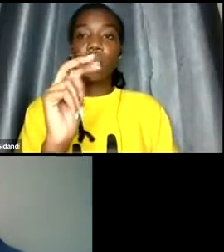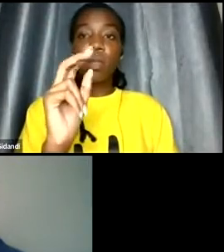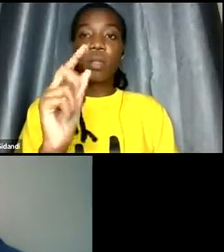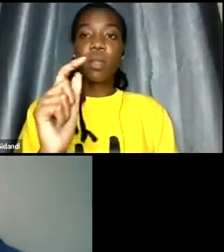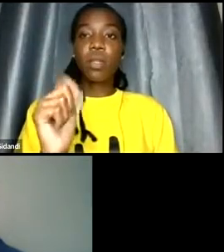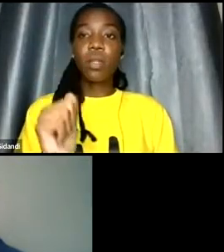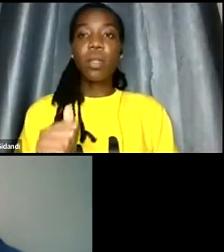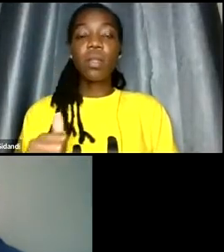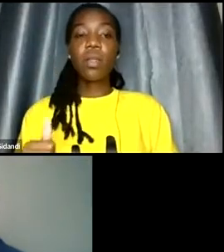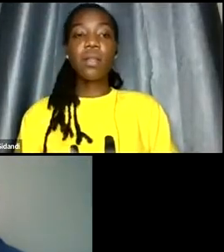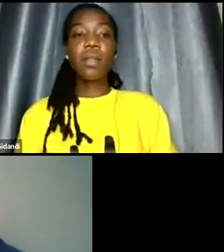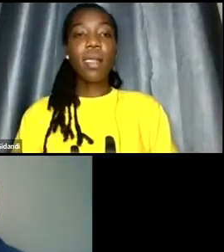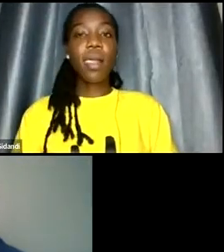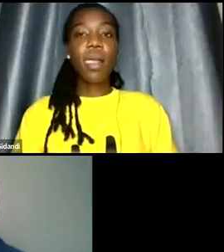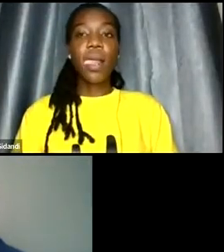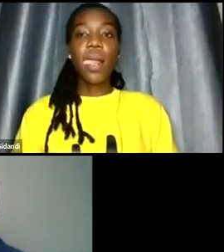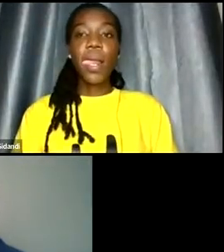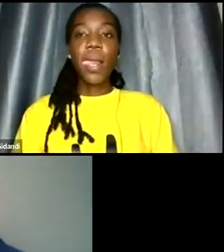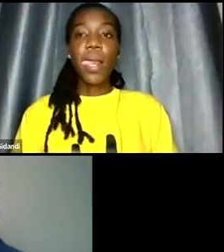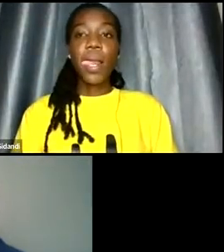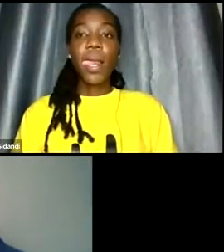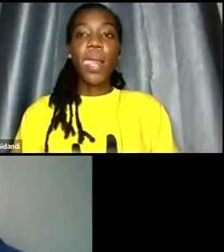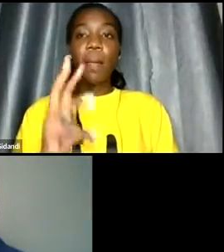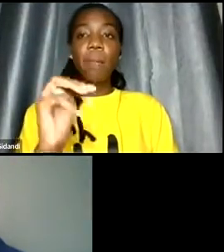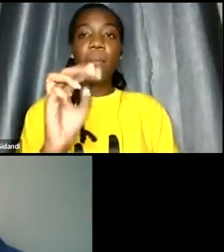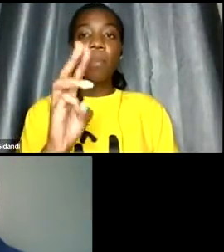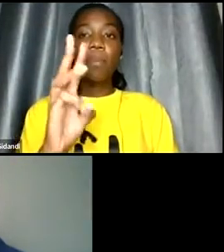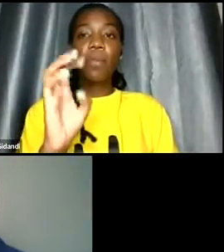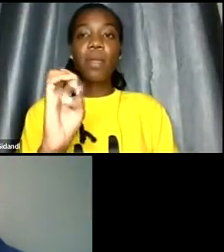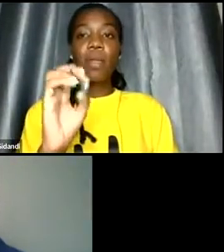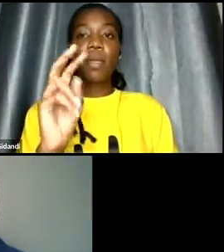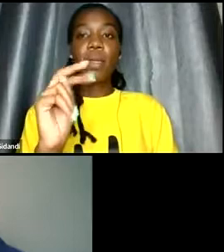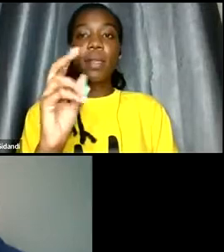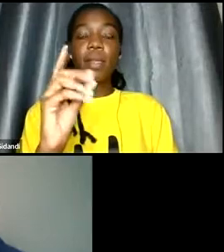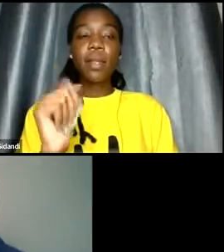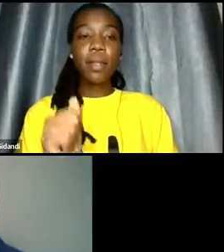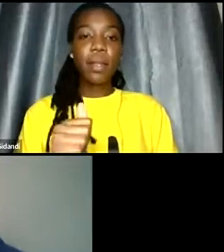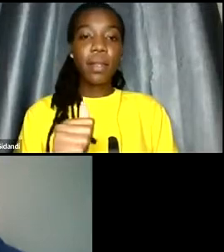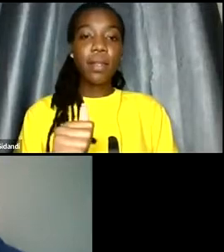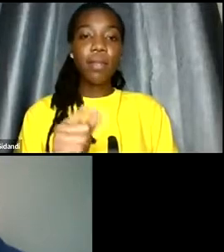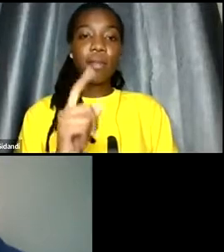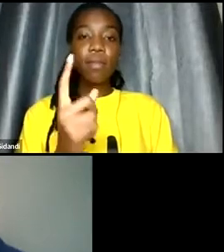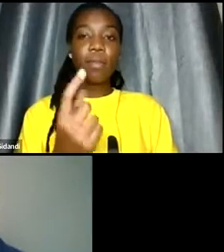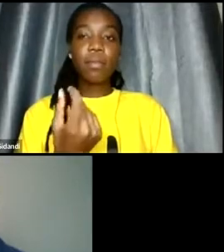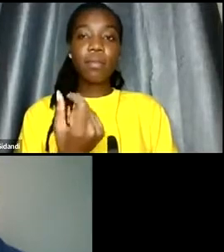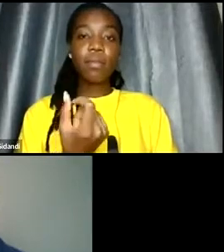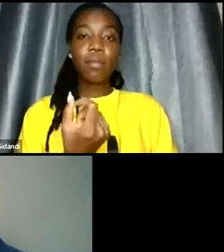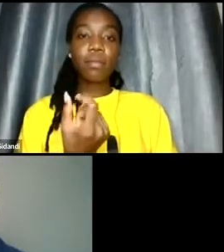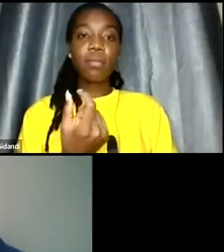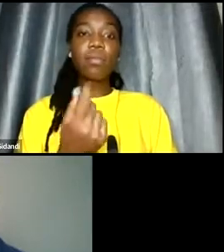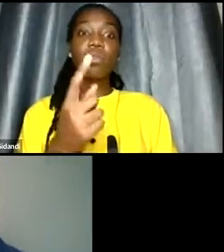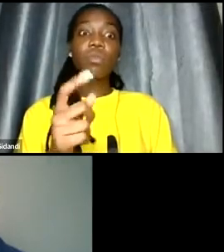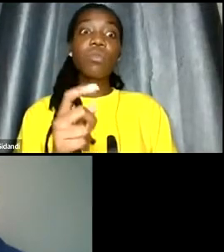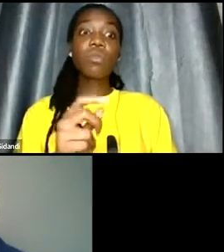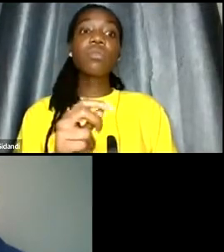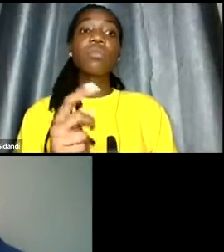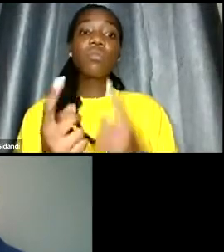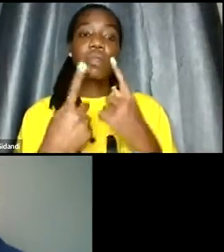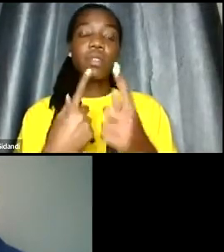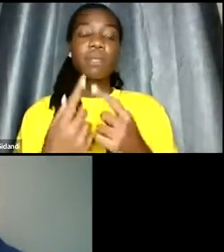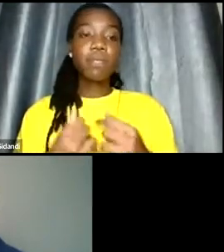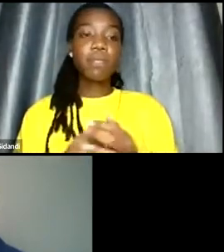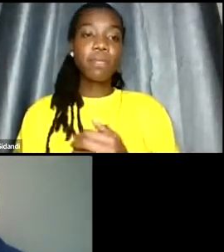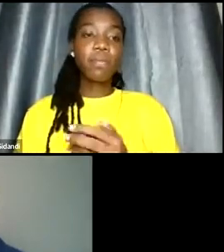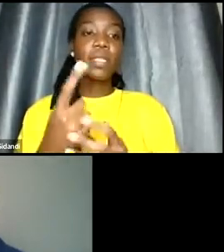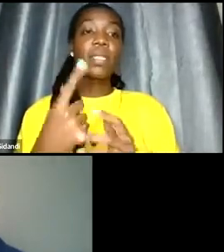Itumbiri. Oh, Mwenda Paul, hi. Yeah, so just 1 second, Mwenda, before you speak, or you can speak as I look for this question. Just